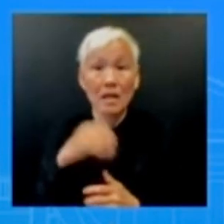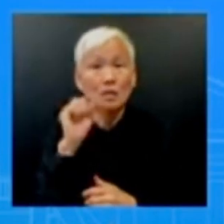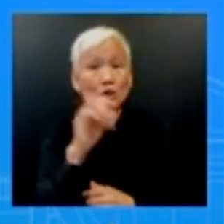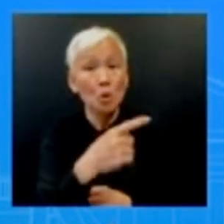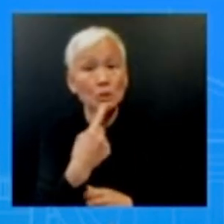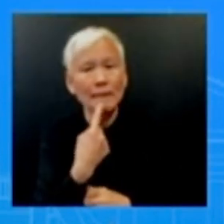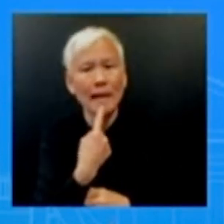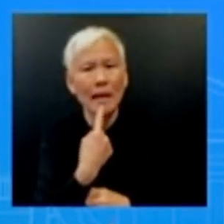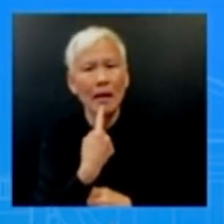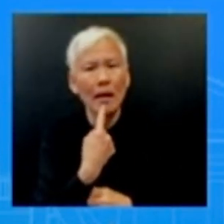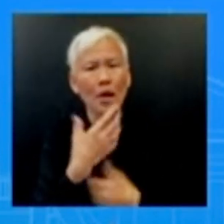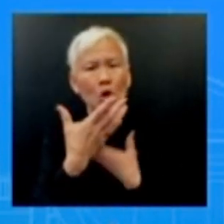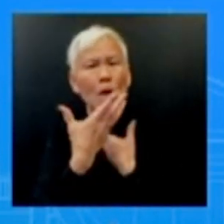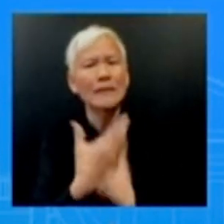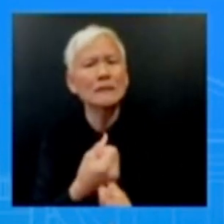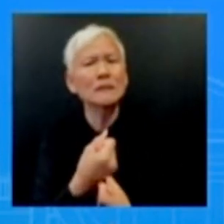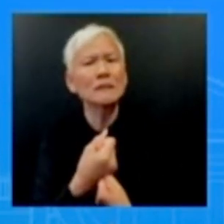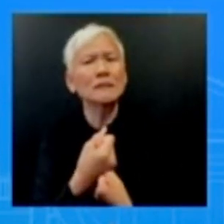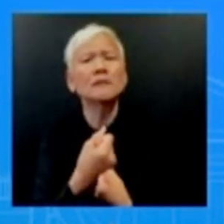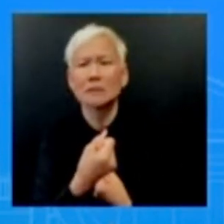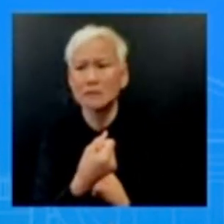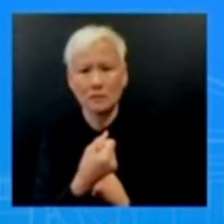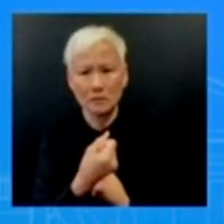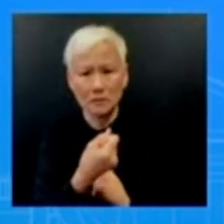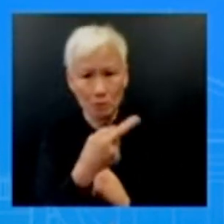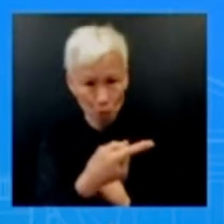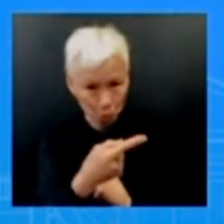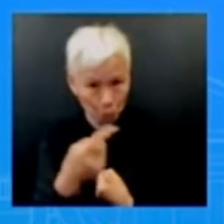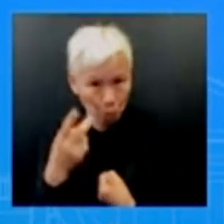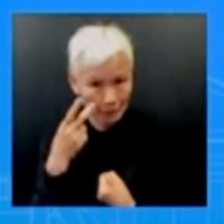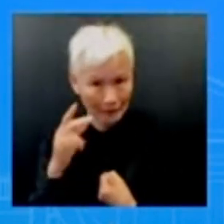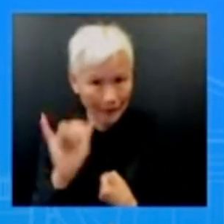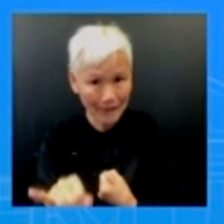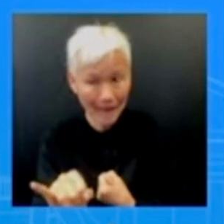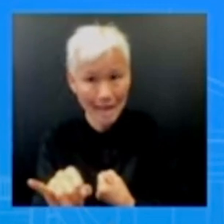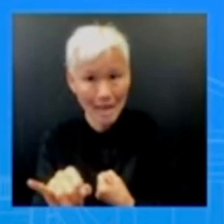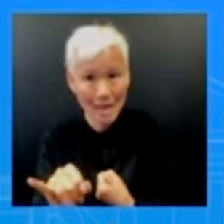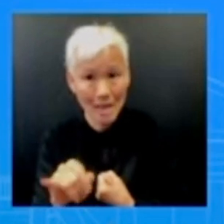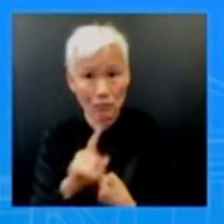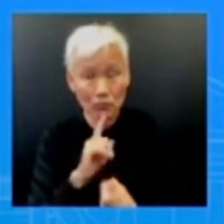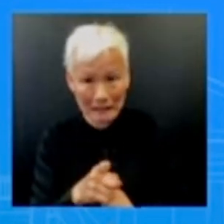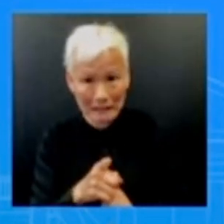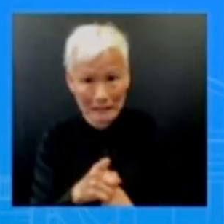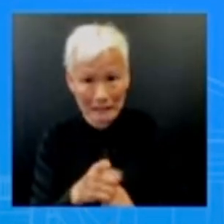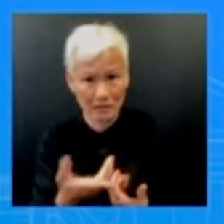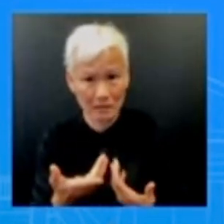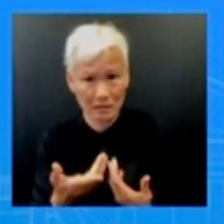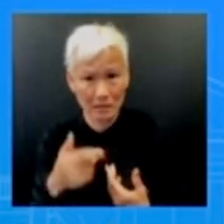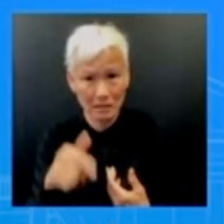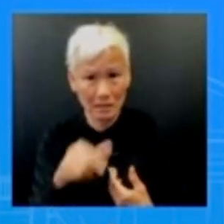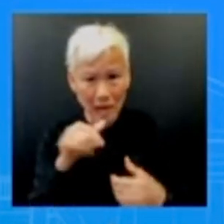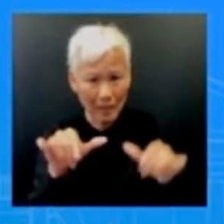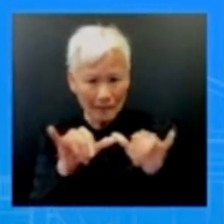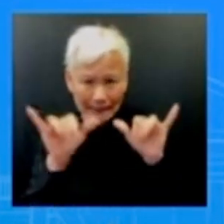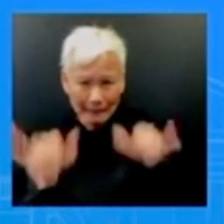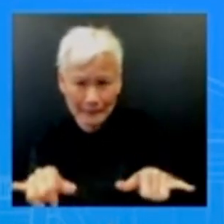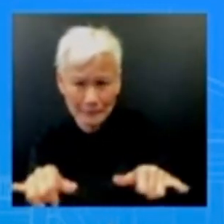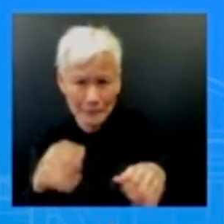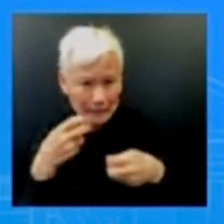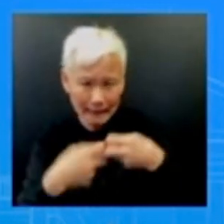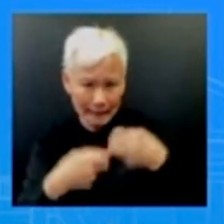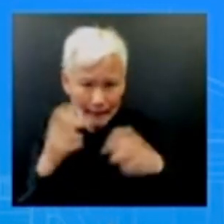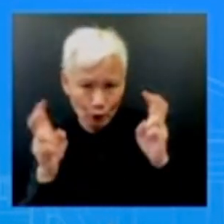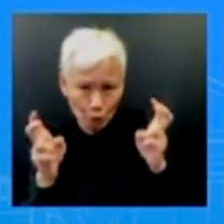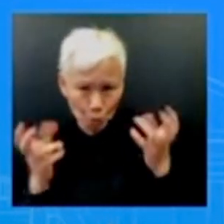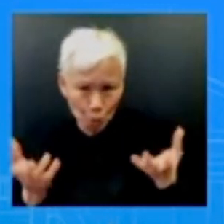people are perceiving this right now, do you view this primarily as a confidence issue, not a system issue or some bigger